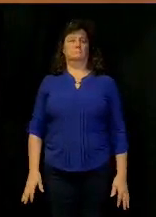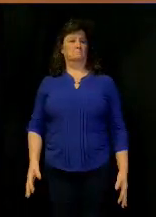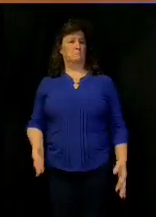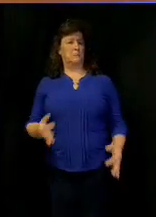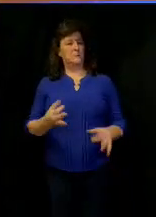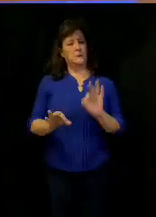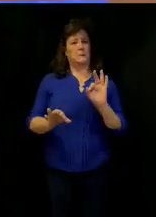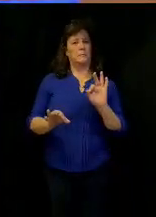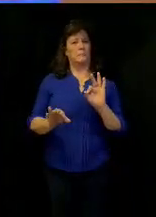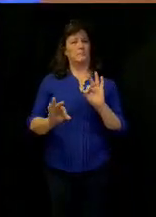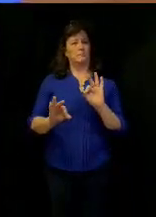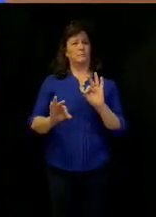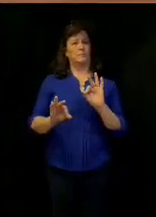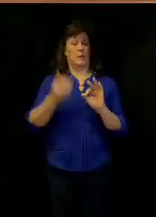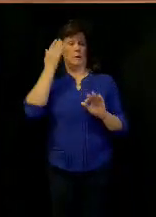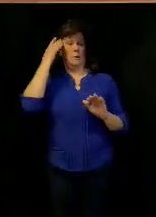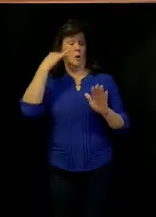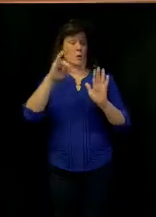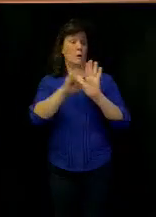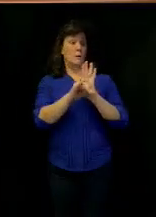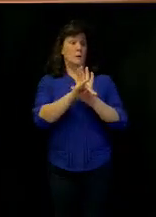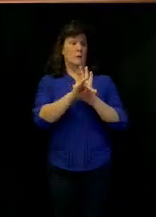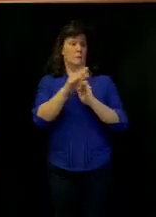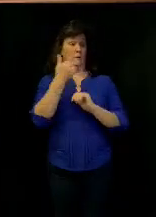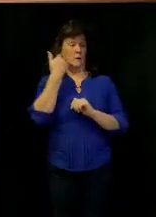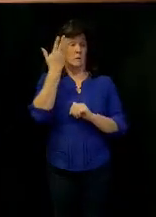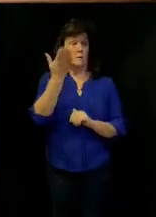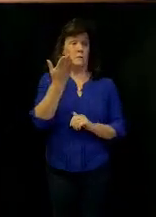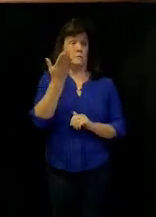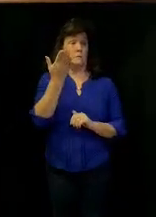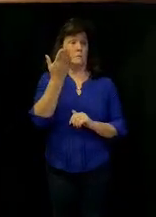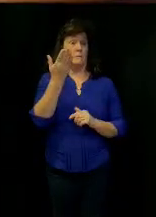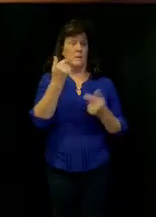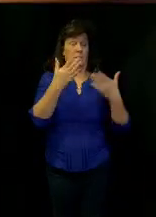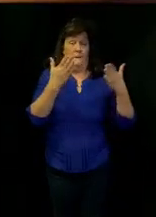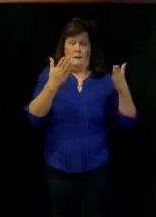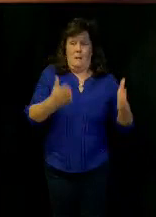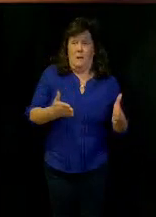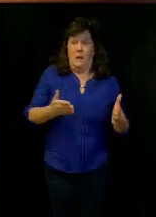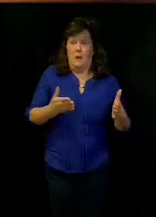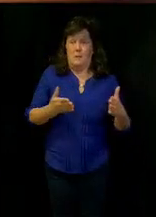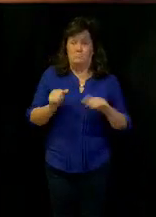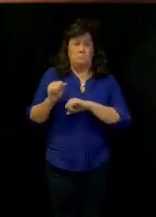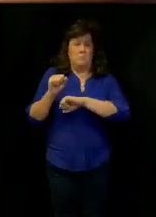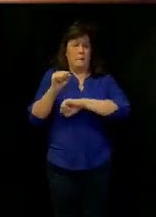If you don't know who you are, the enemy will overpower you.